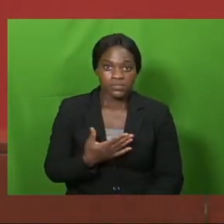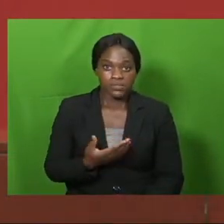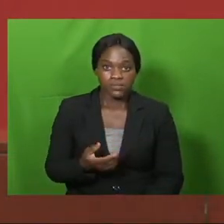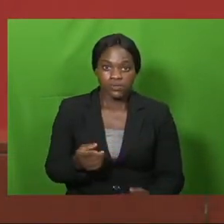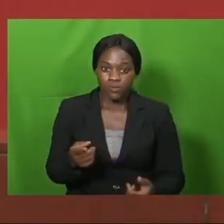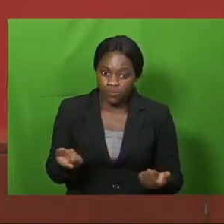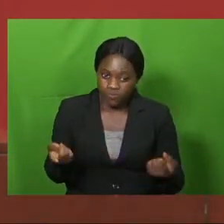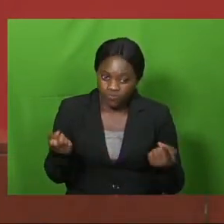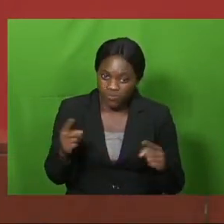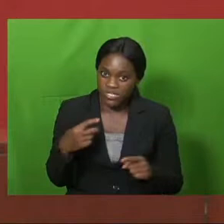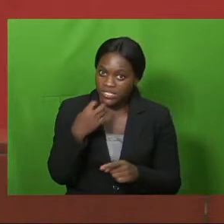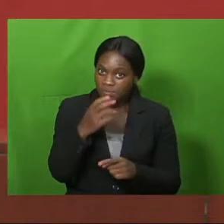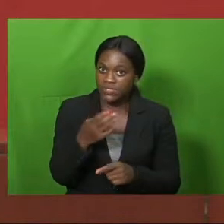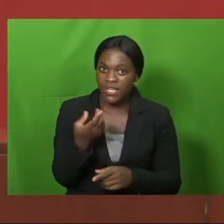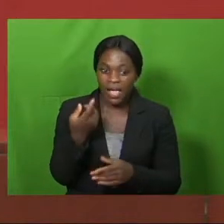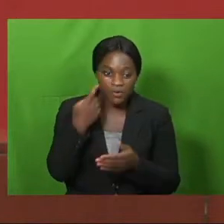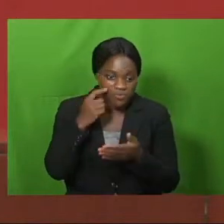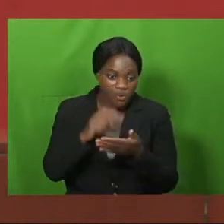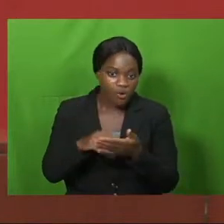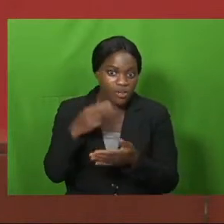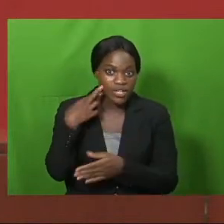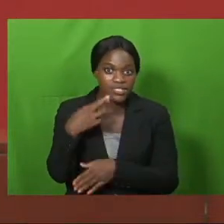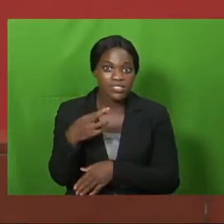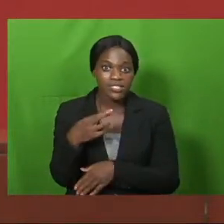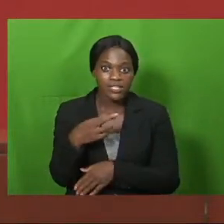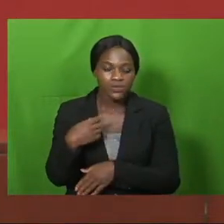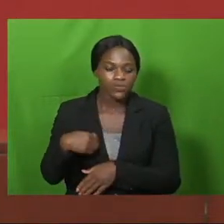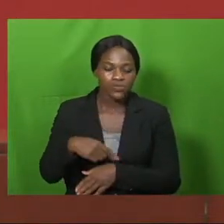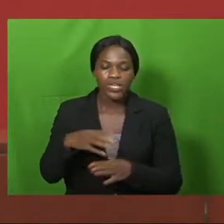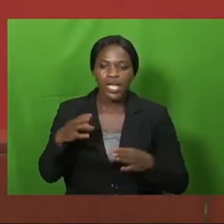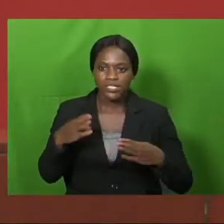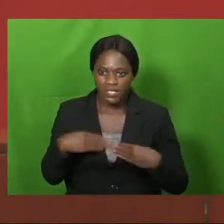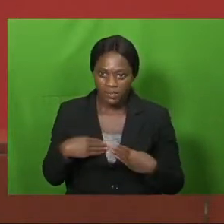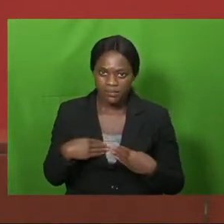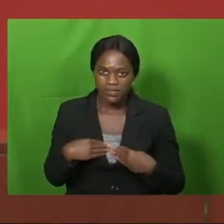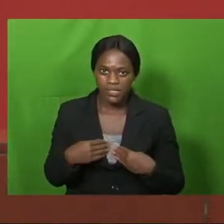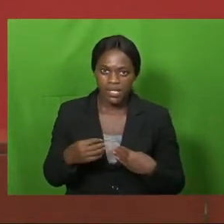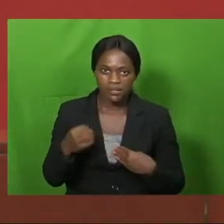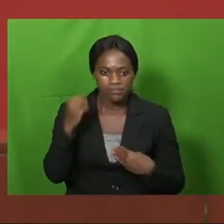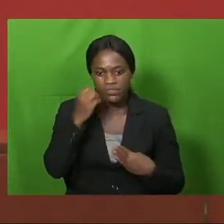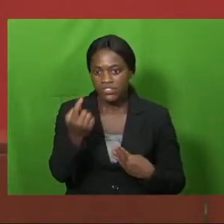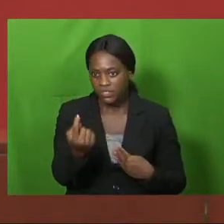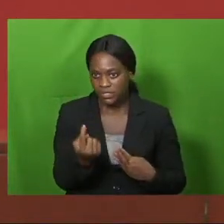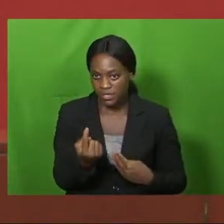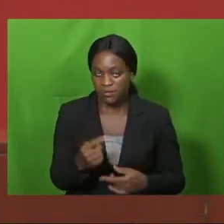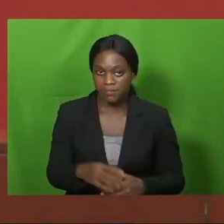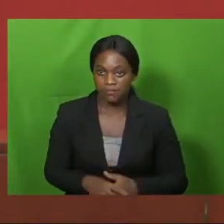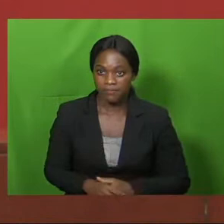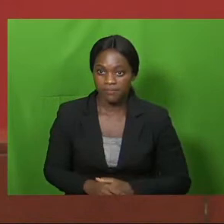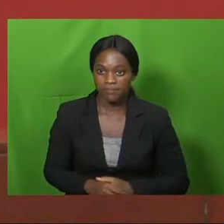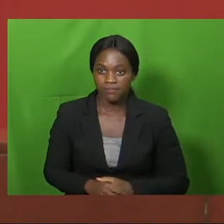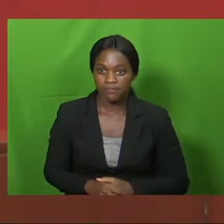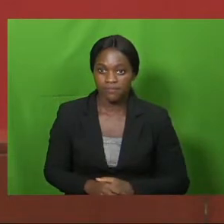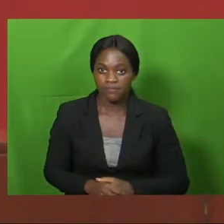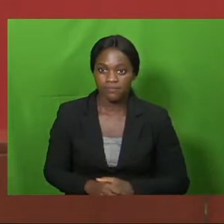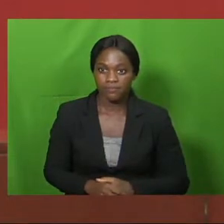that she was here. So I don't.